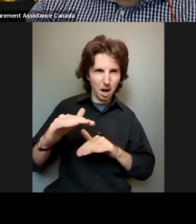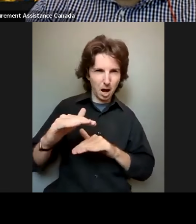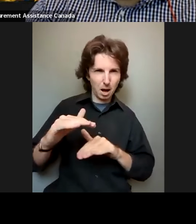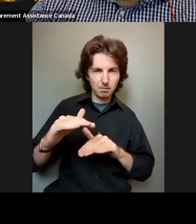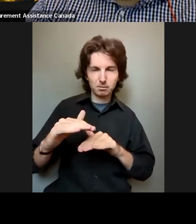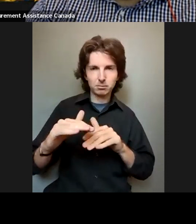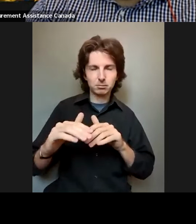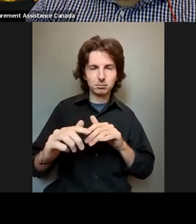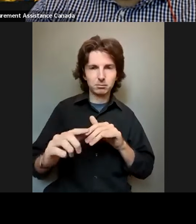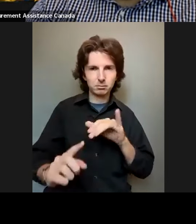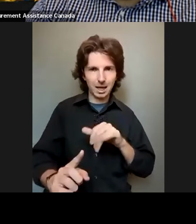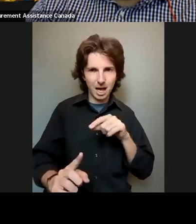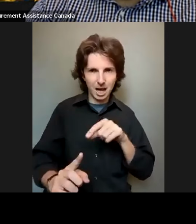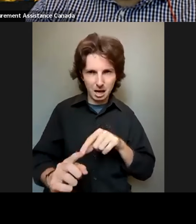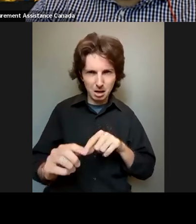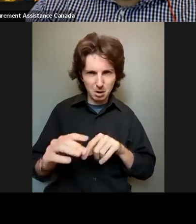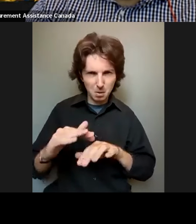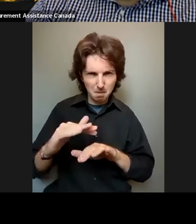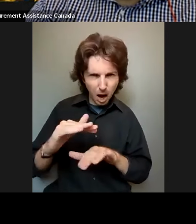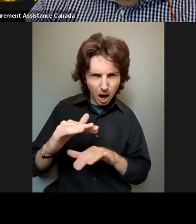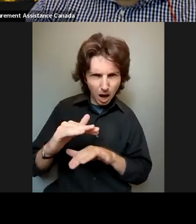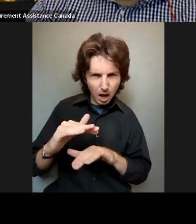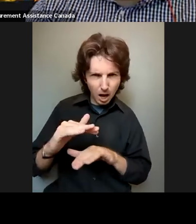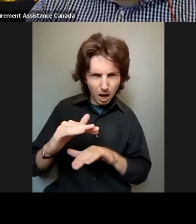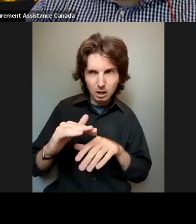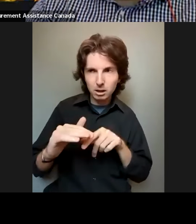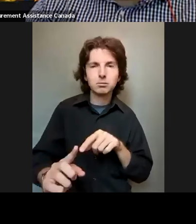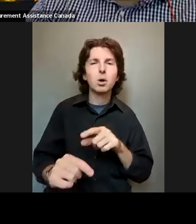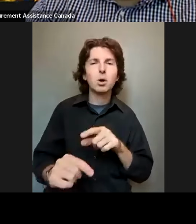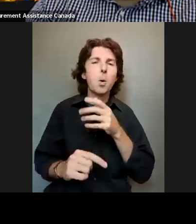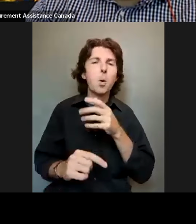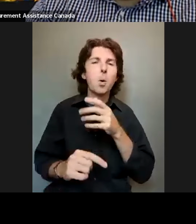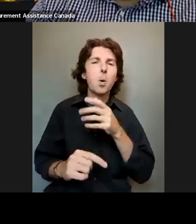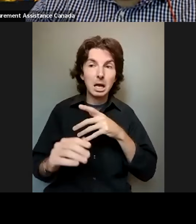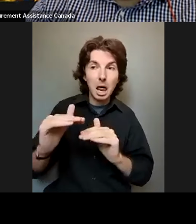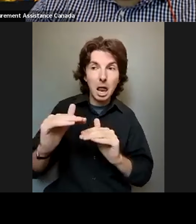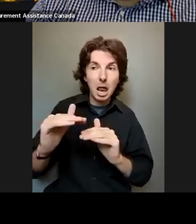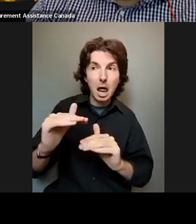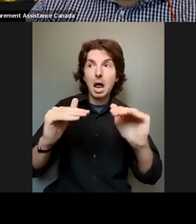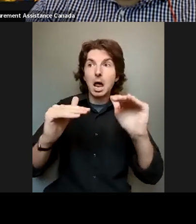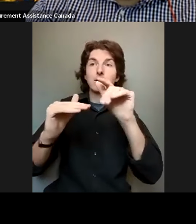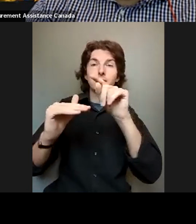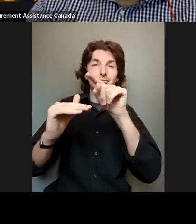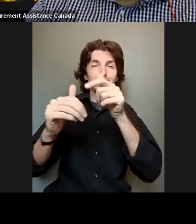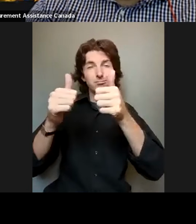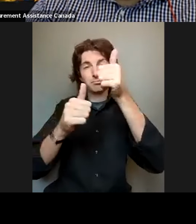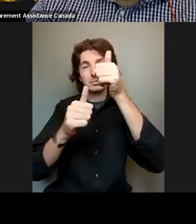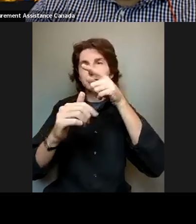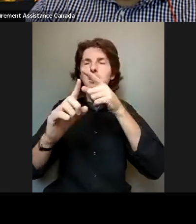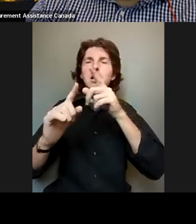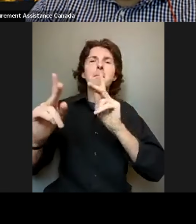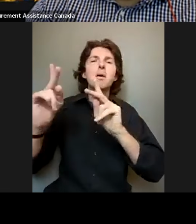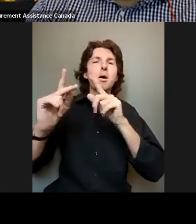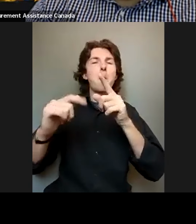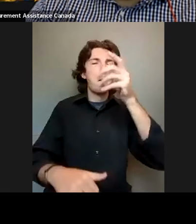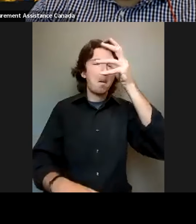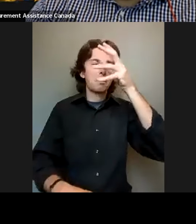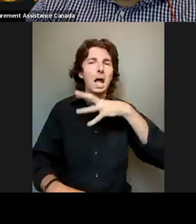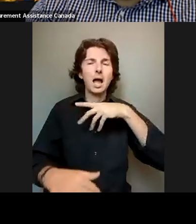aspect. However, they are given subcontracts to companies. So my point, I